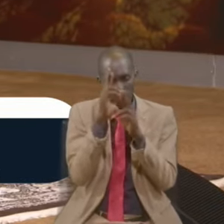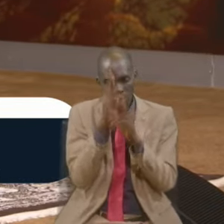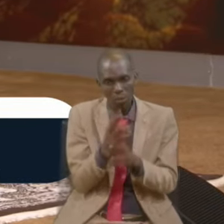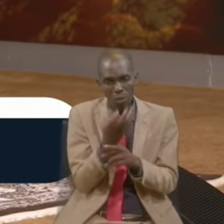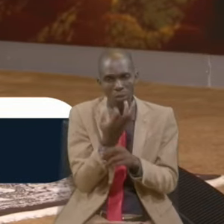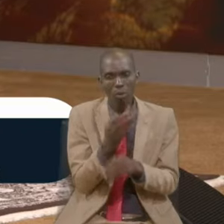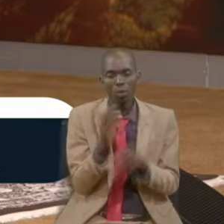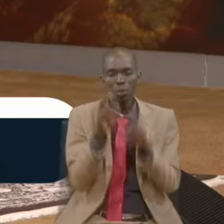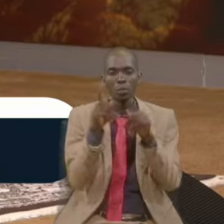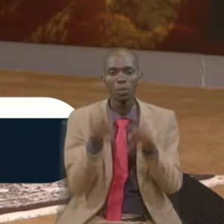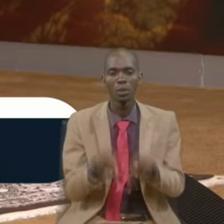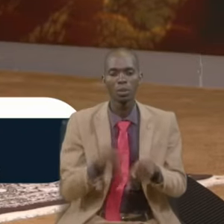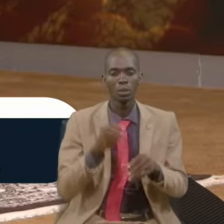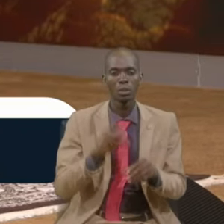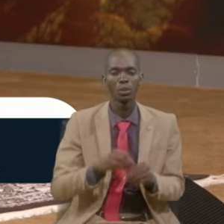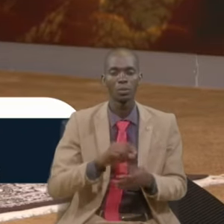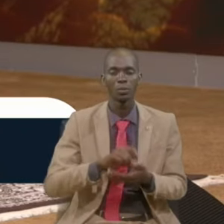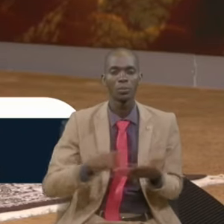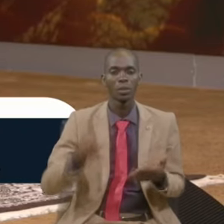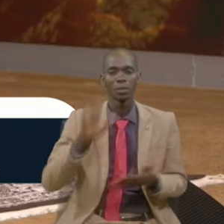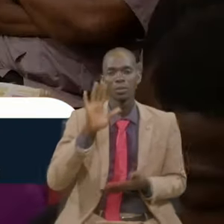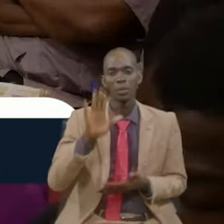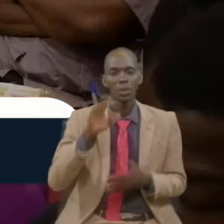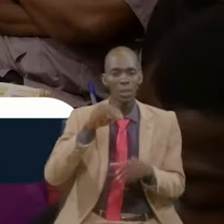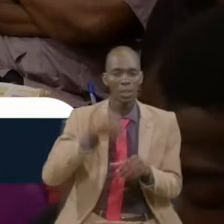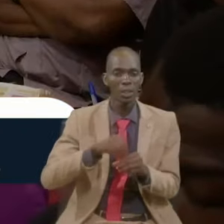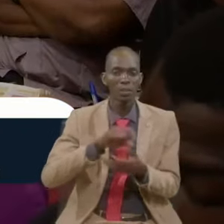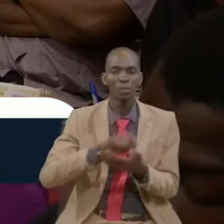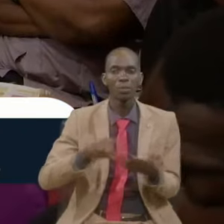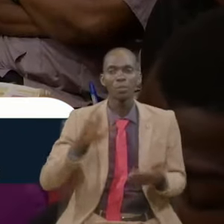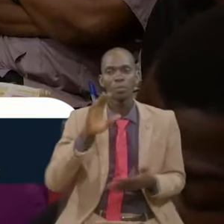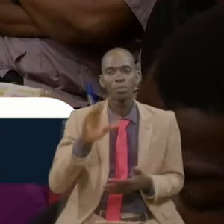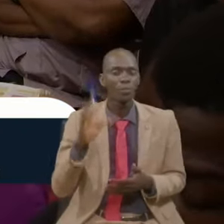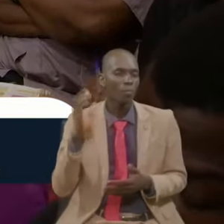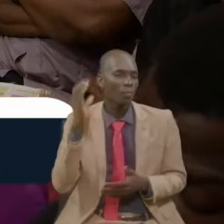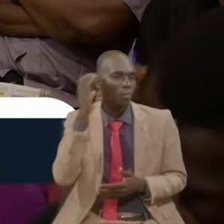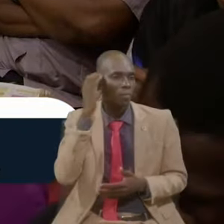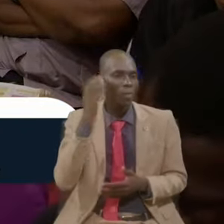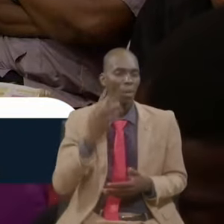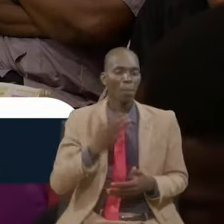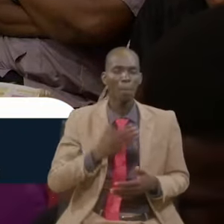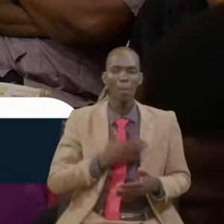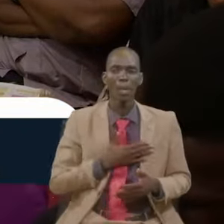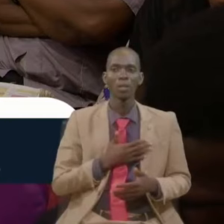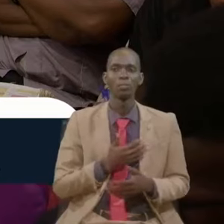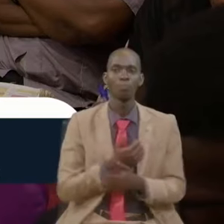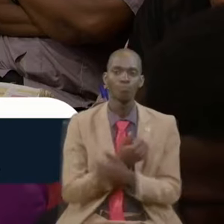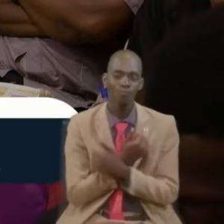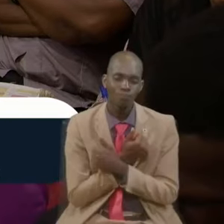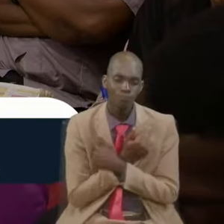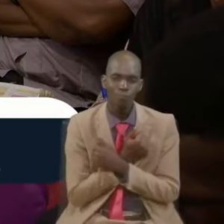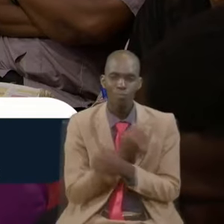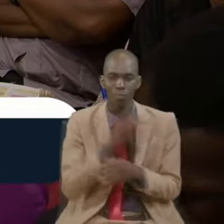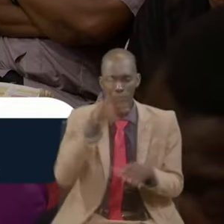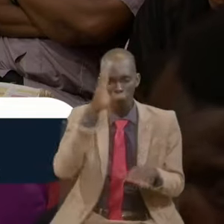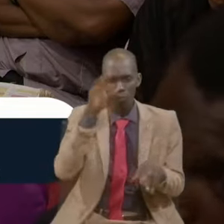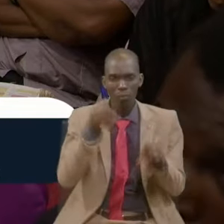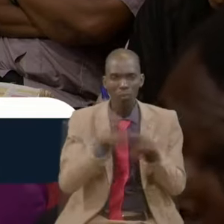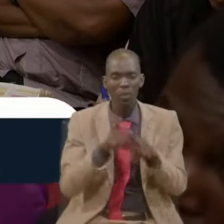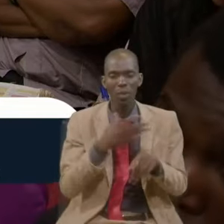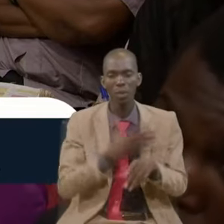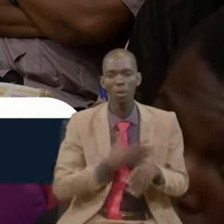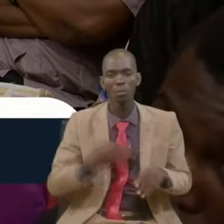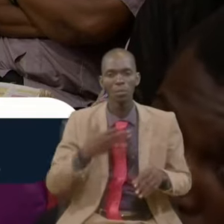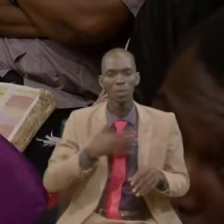persons. Look at verse 5. In verse 5, hearken, my beloved brethren. James is